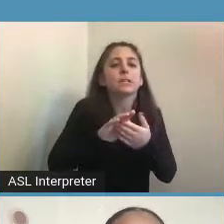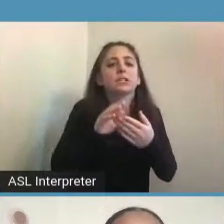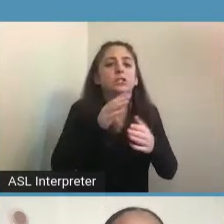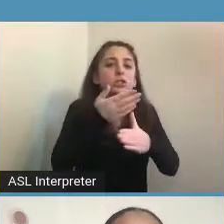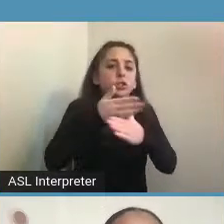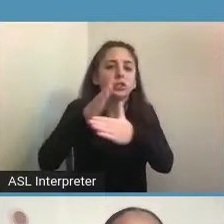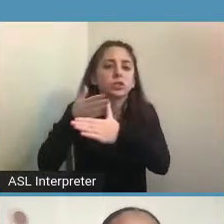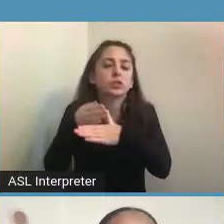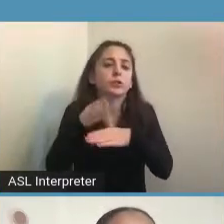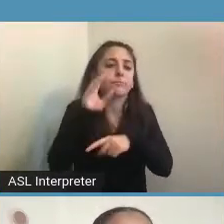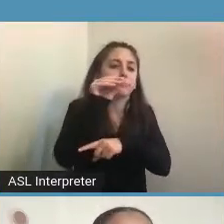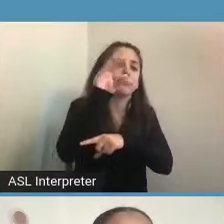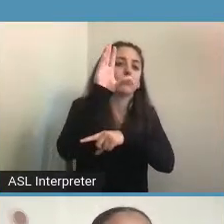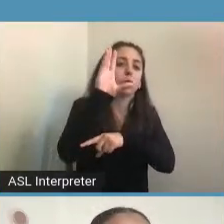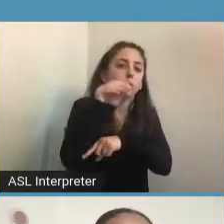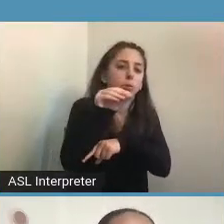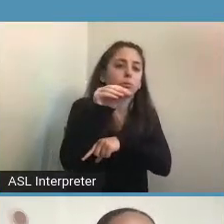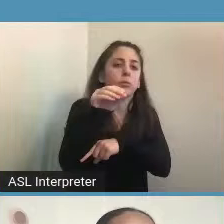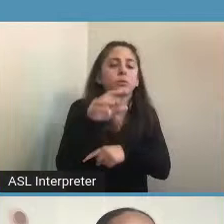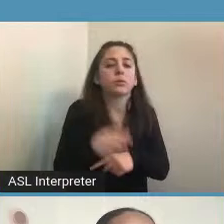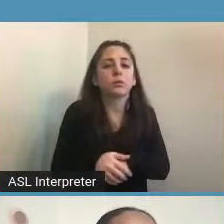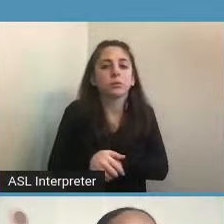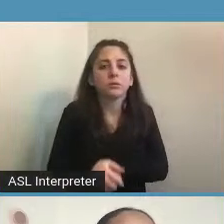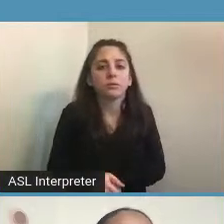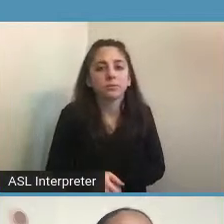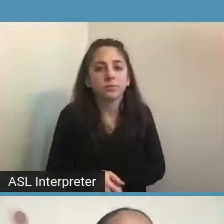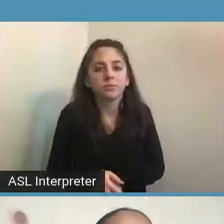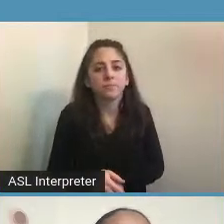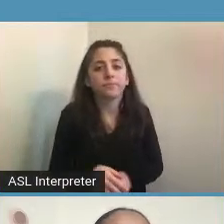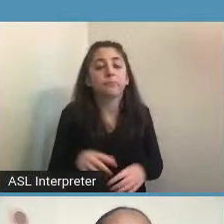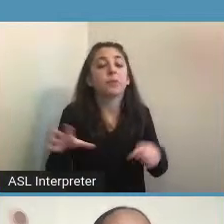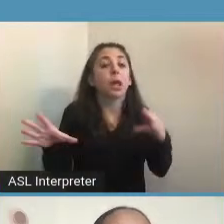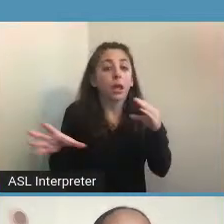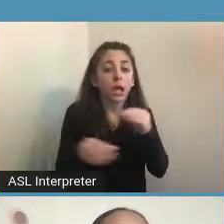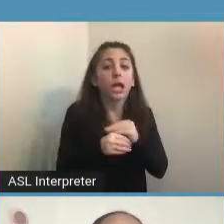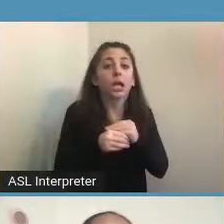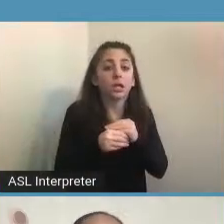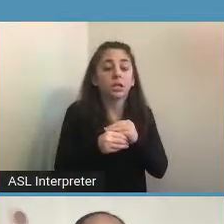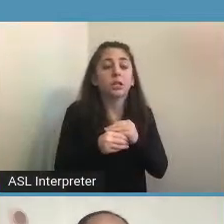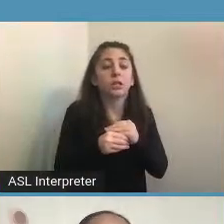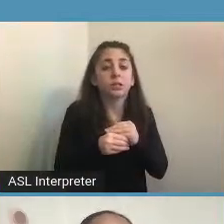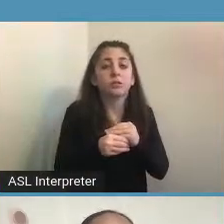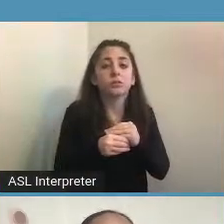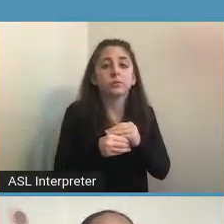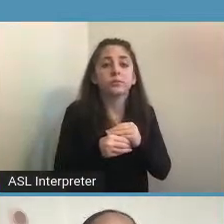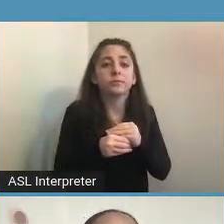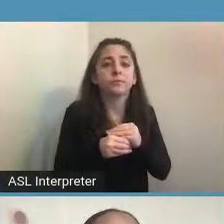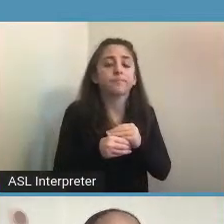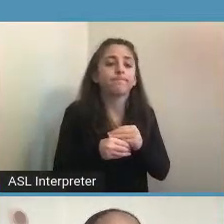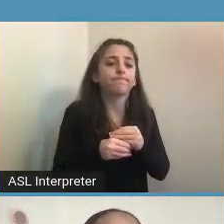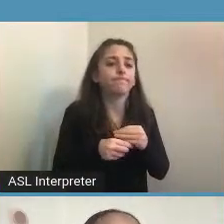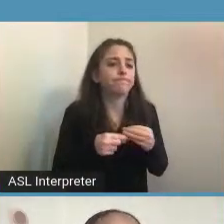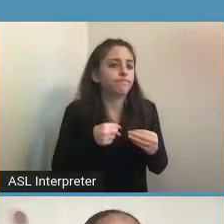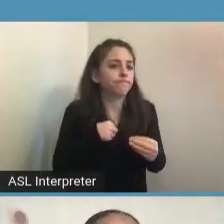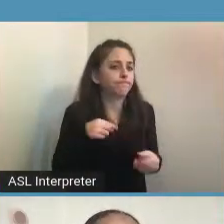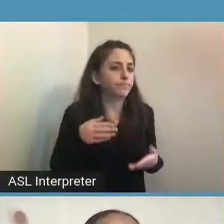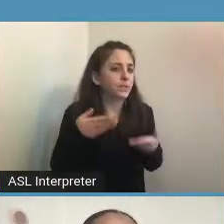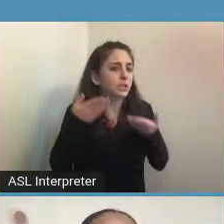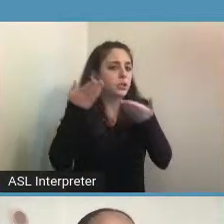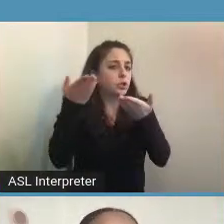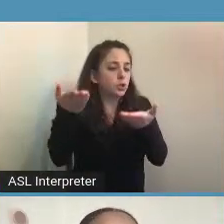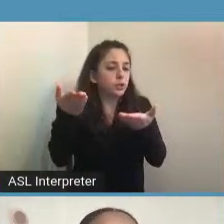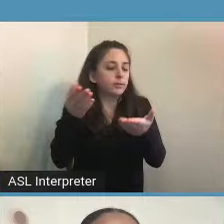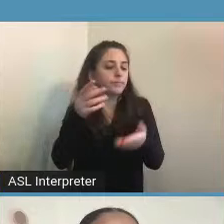in addition to your regular reporting evaluation, I also like to suggest a personal reflection.